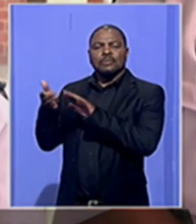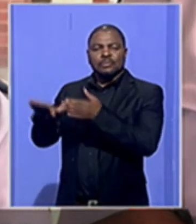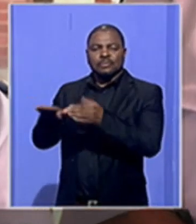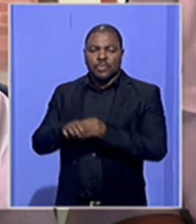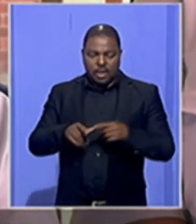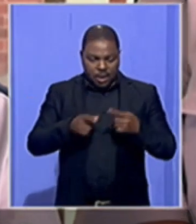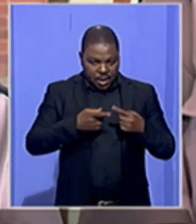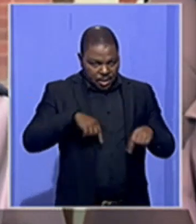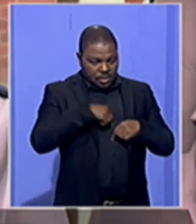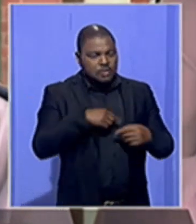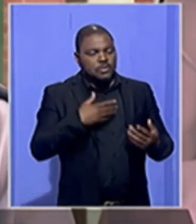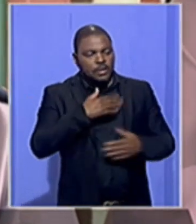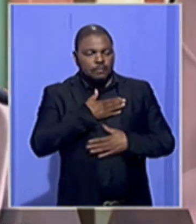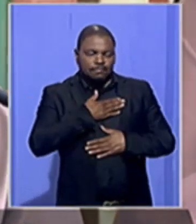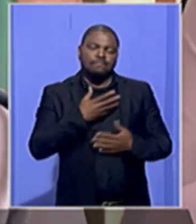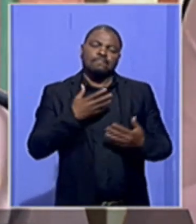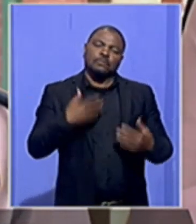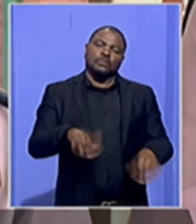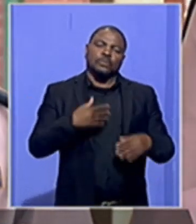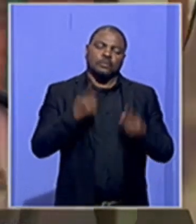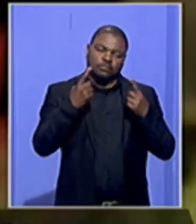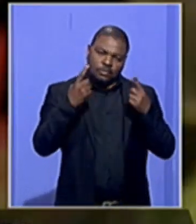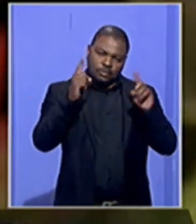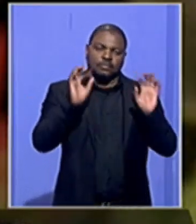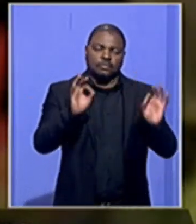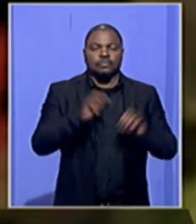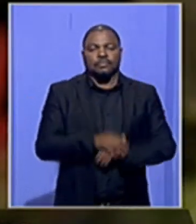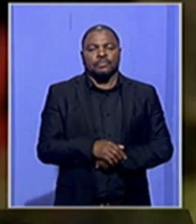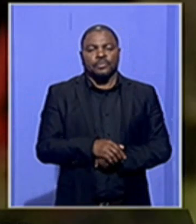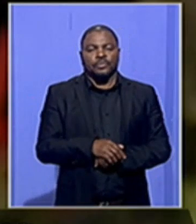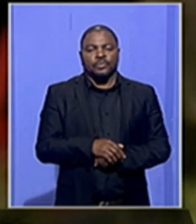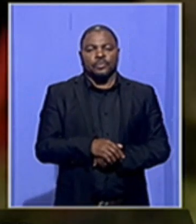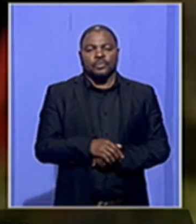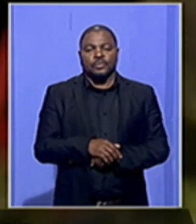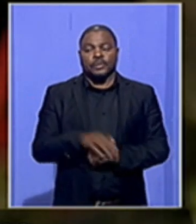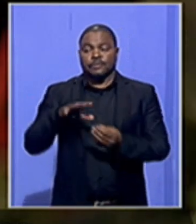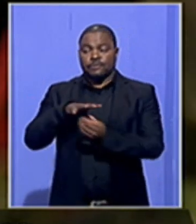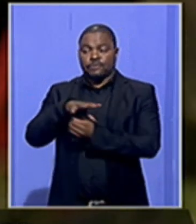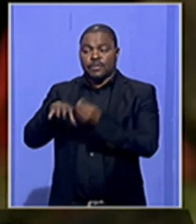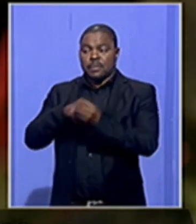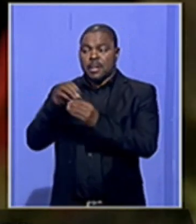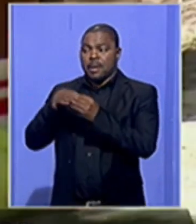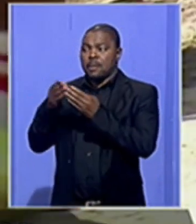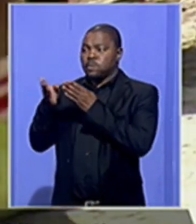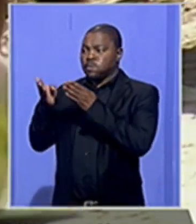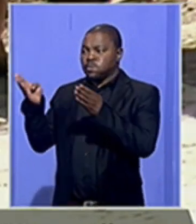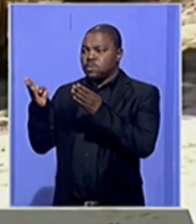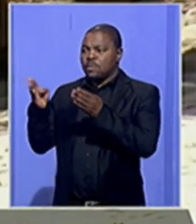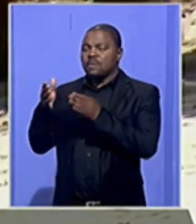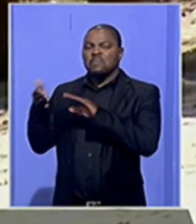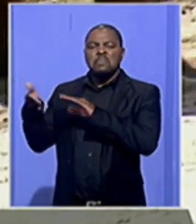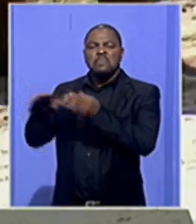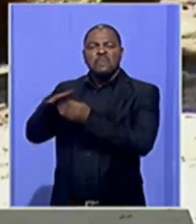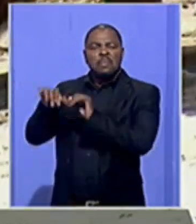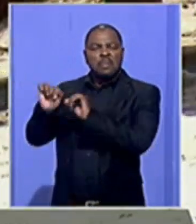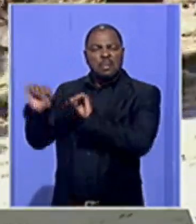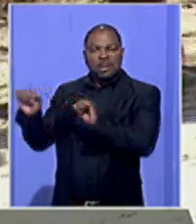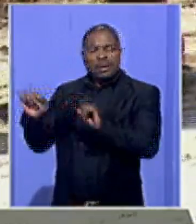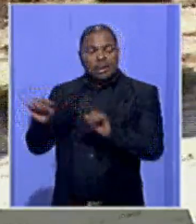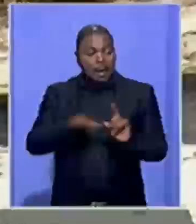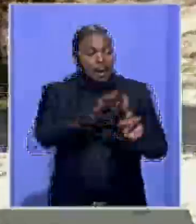us, it is a real success. Maloko a malapa a latlhegetsweng ba neseditse pula go tshwarwa